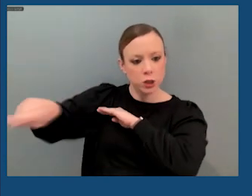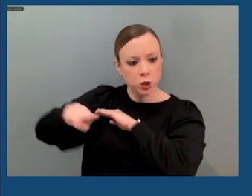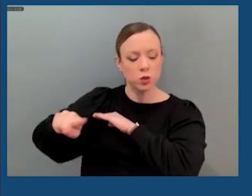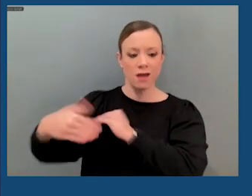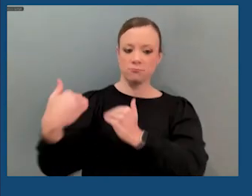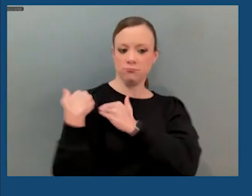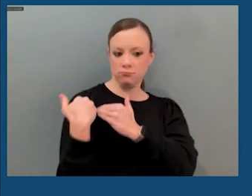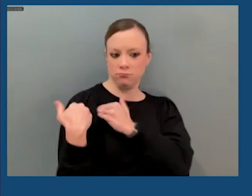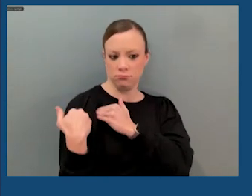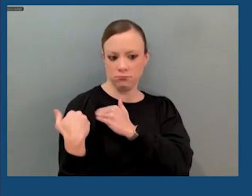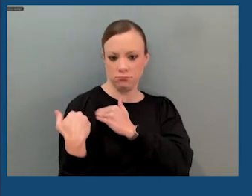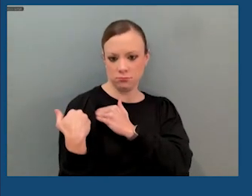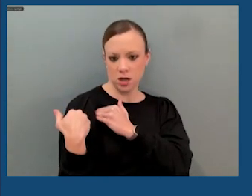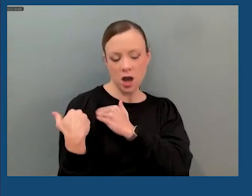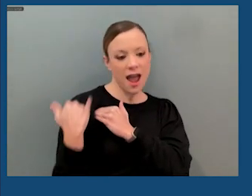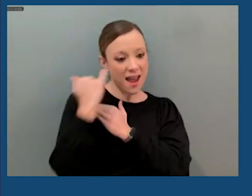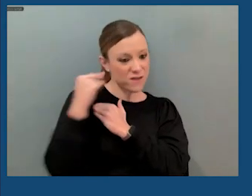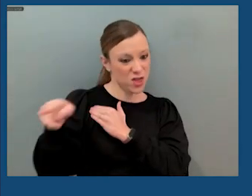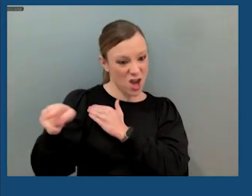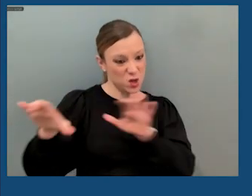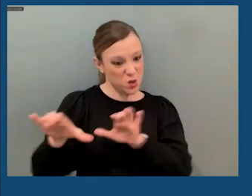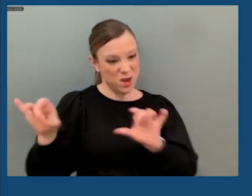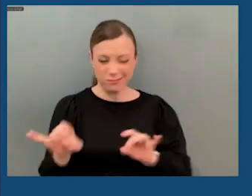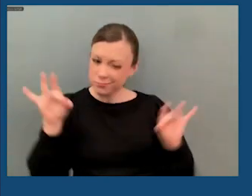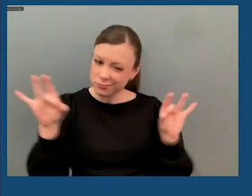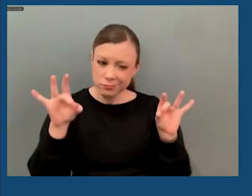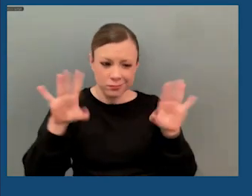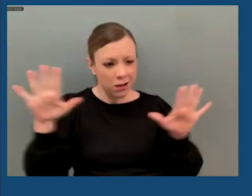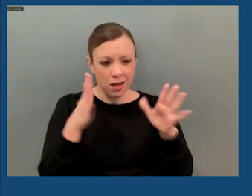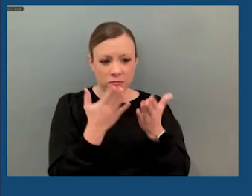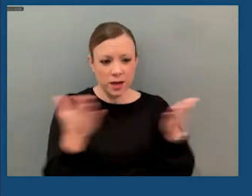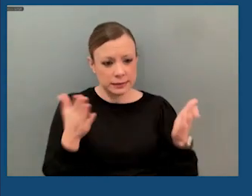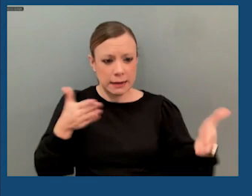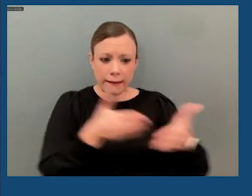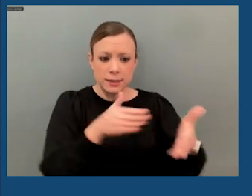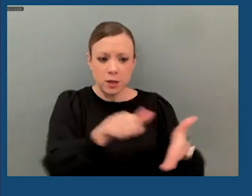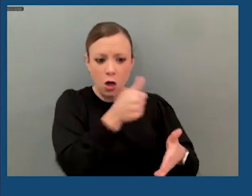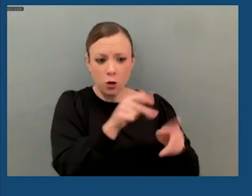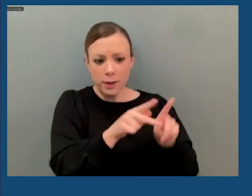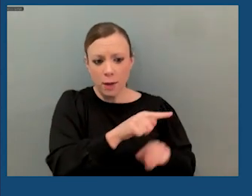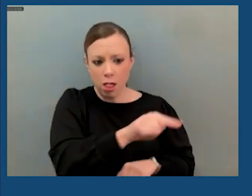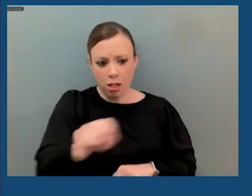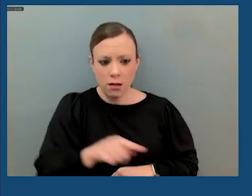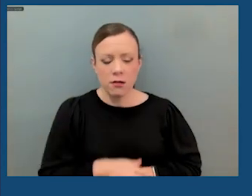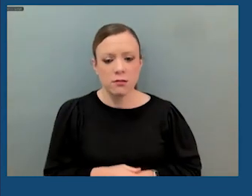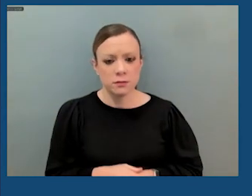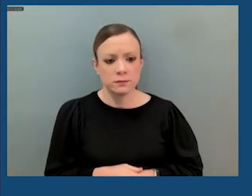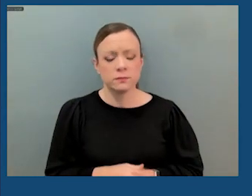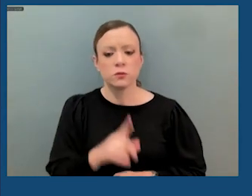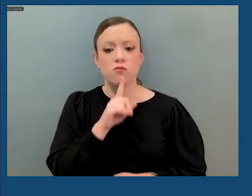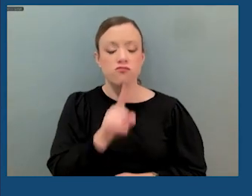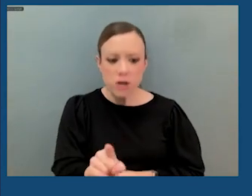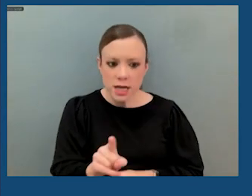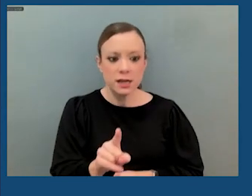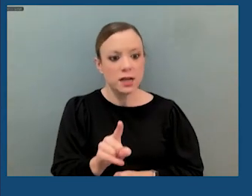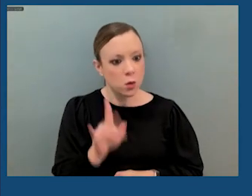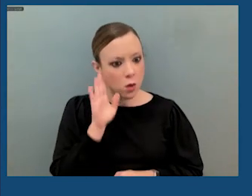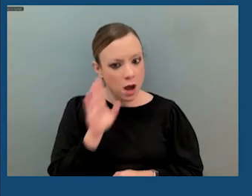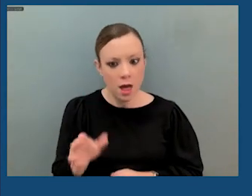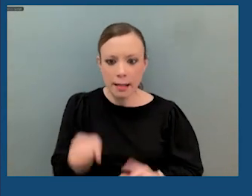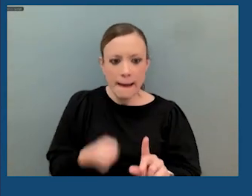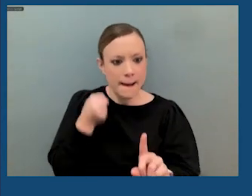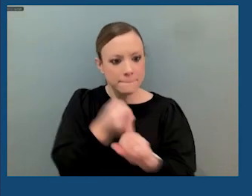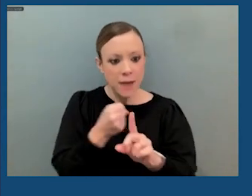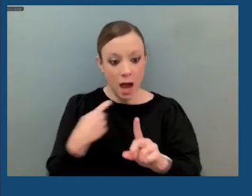are doing these unspeakable acts. It will really, really go a long way, and not just for us, but for the survivors